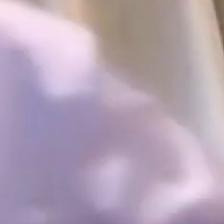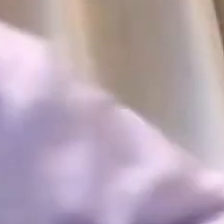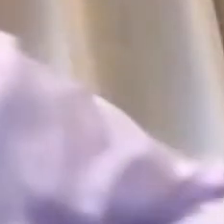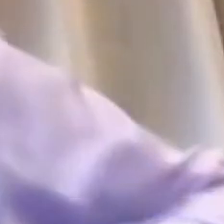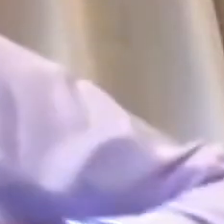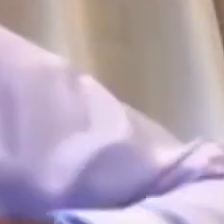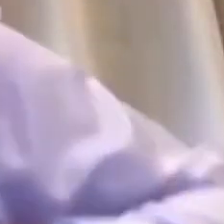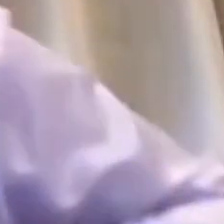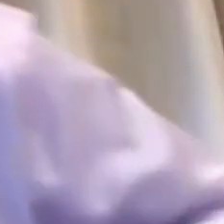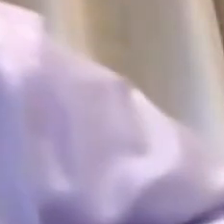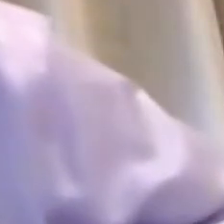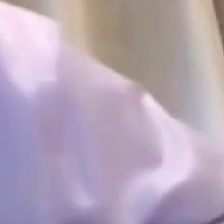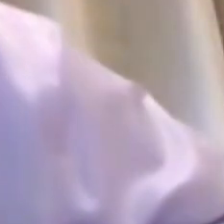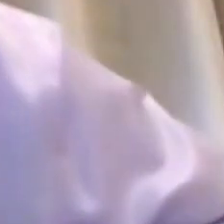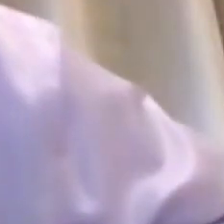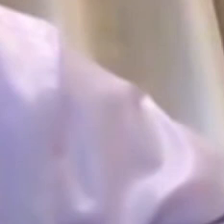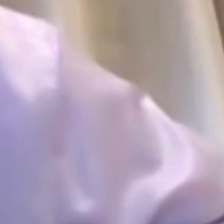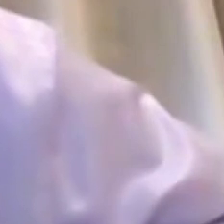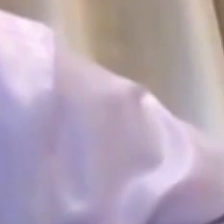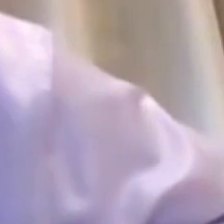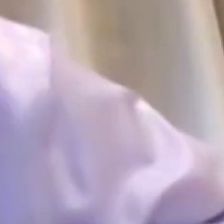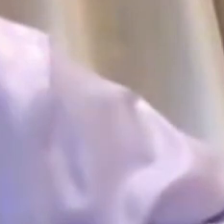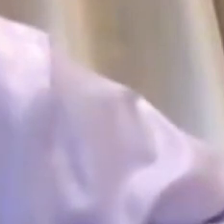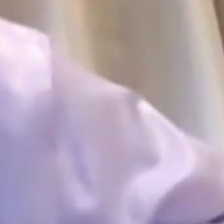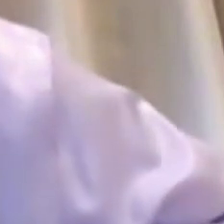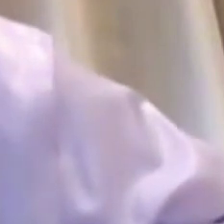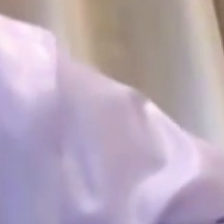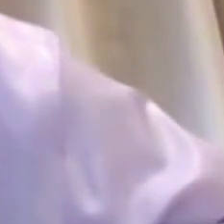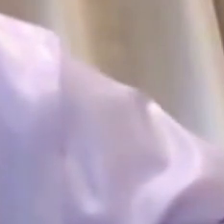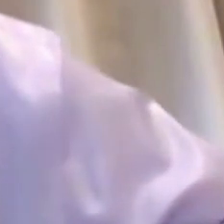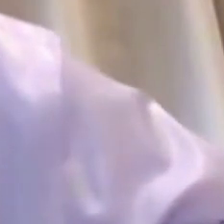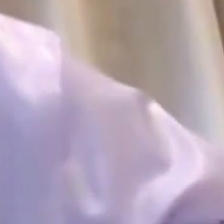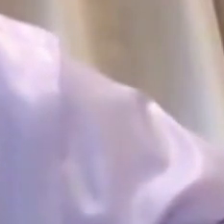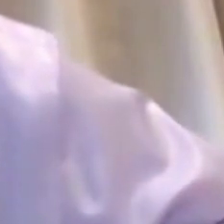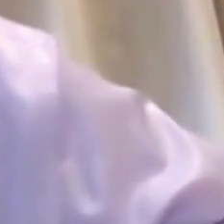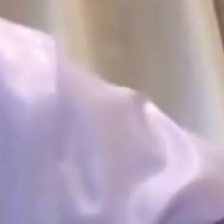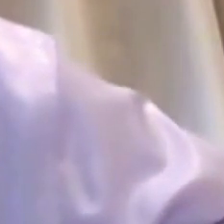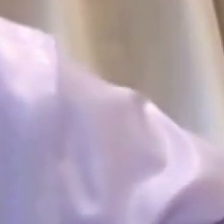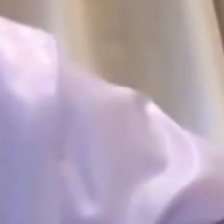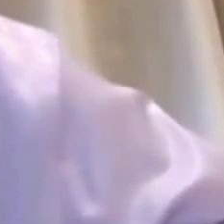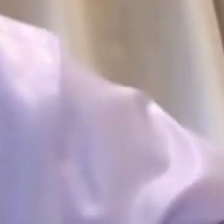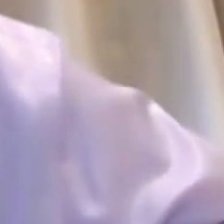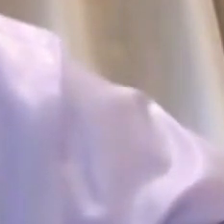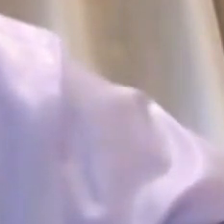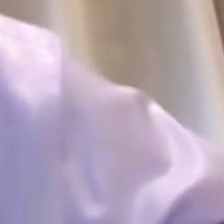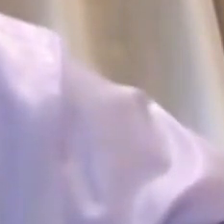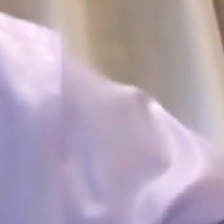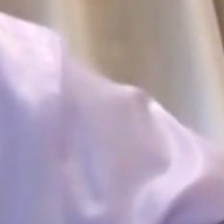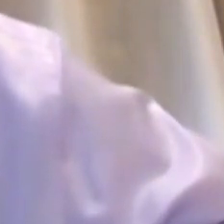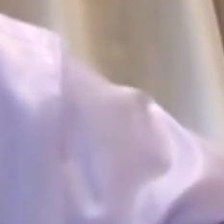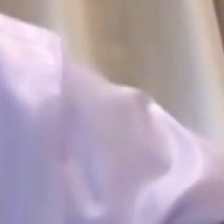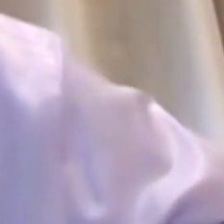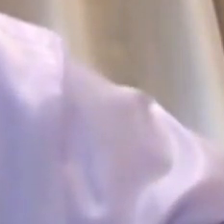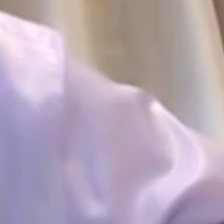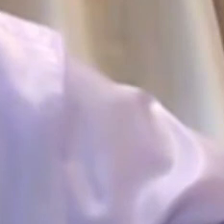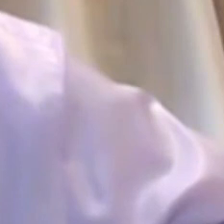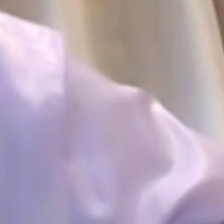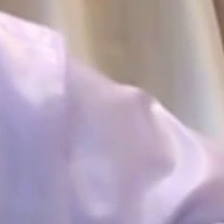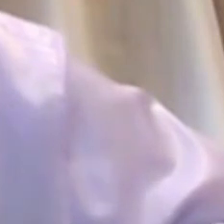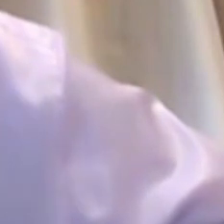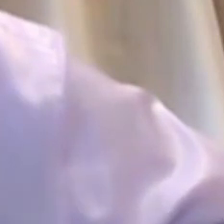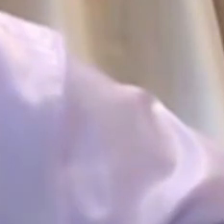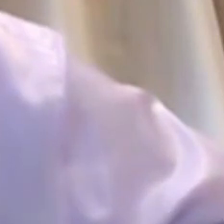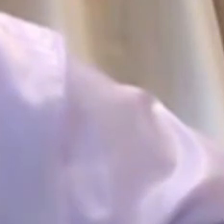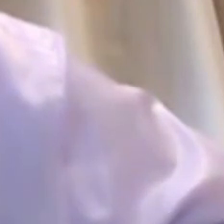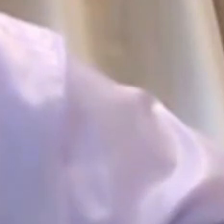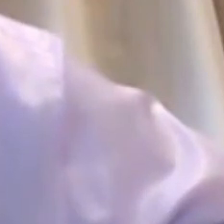Okay, thank you very much. Thank you very much, Honourable Minister, for the answer. Honourable Minister, the condition of some of the courthouses and